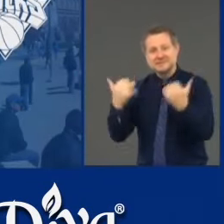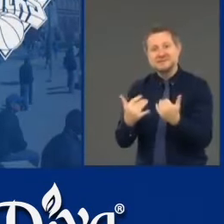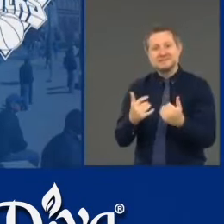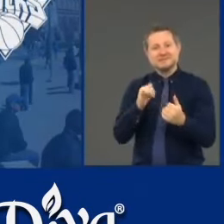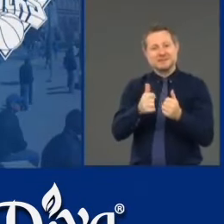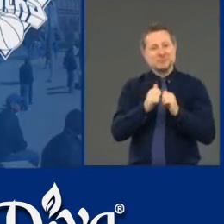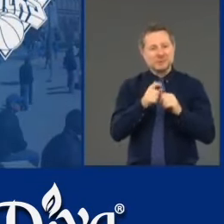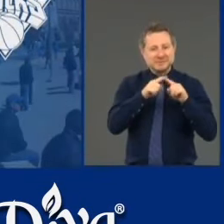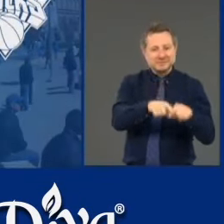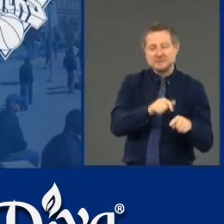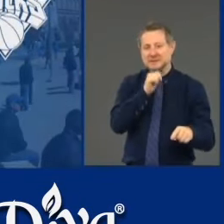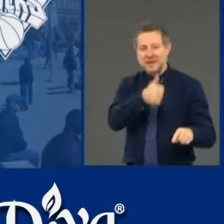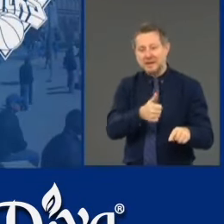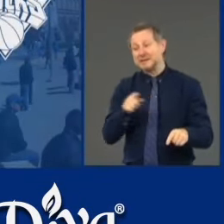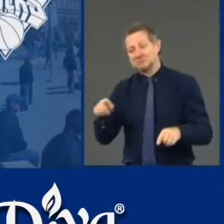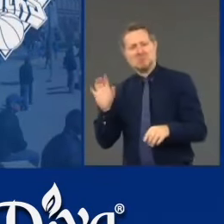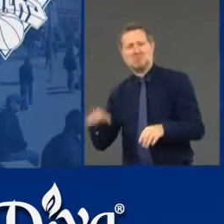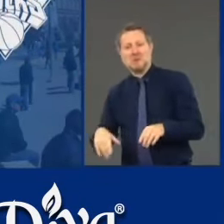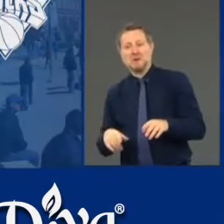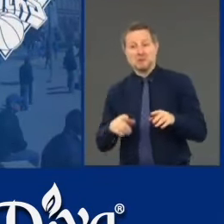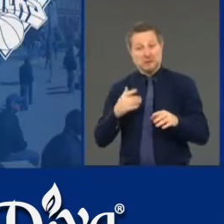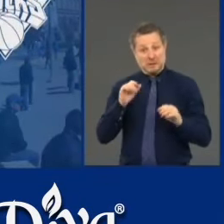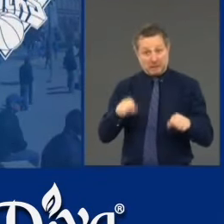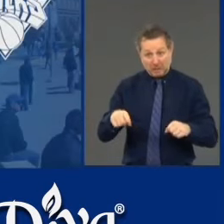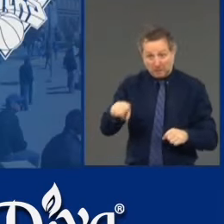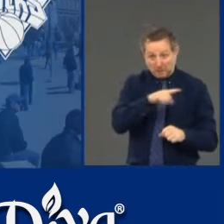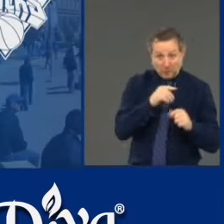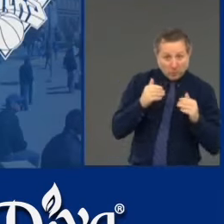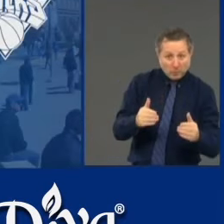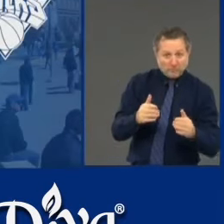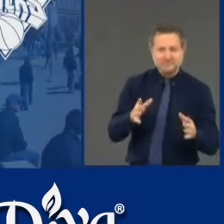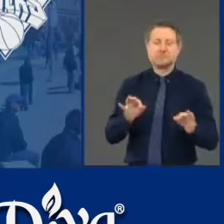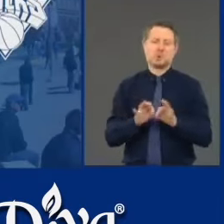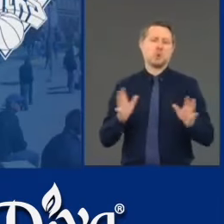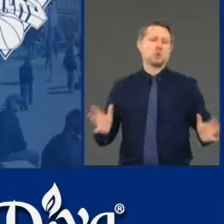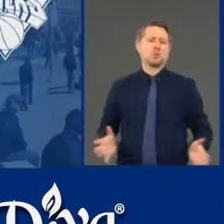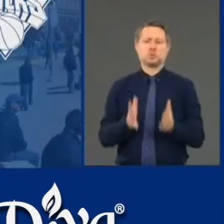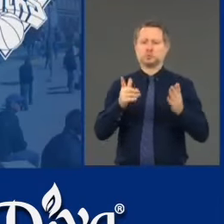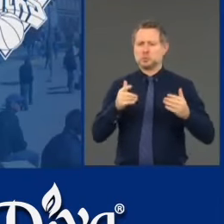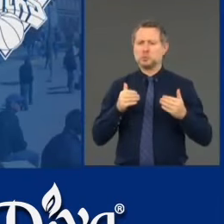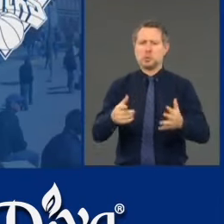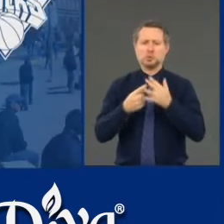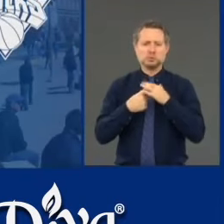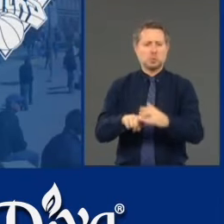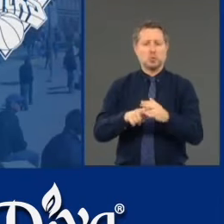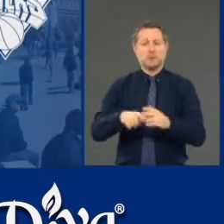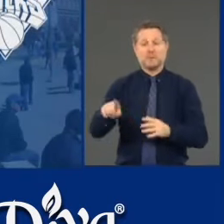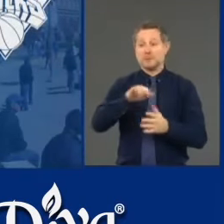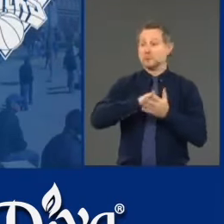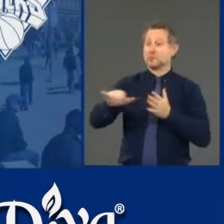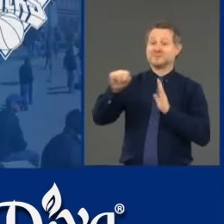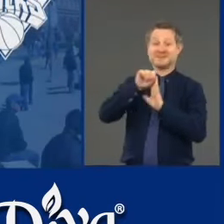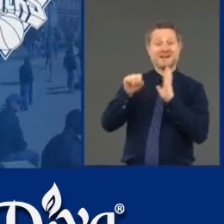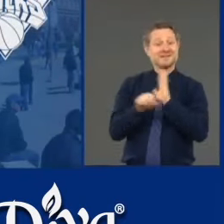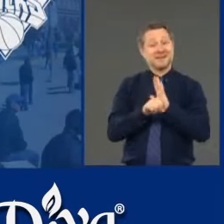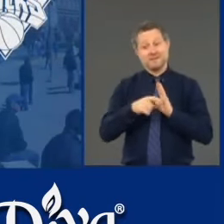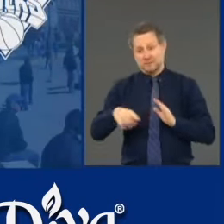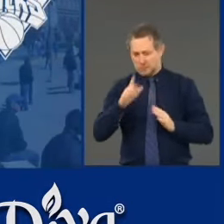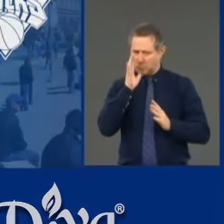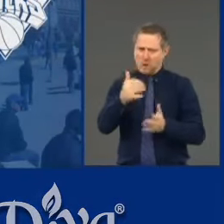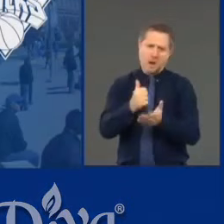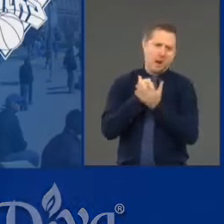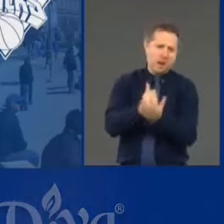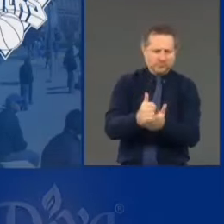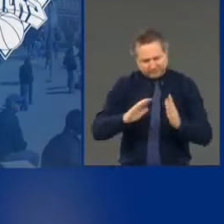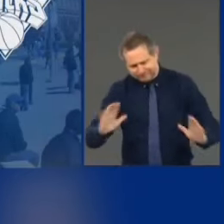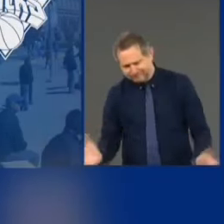But to the extent they can start, I encourage them to start. The state will work with them to start. Downstate, we have a